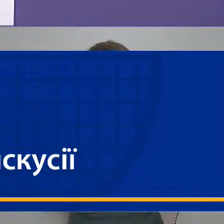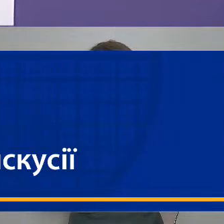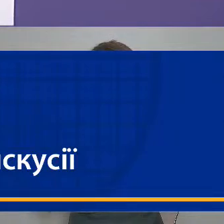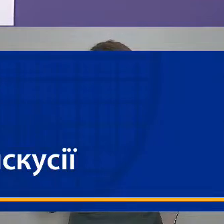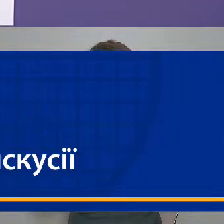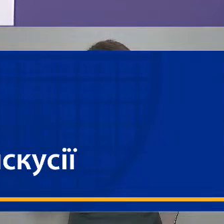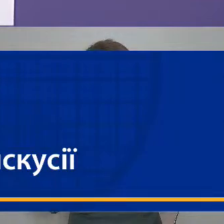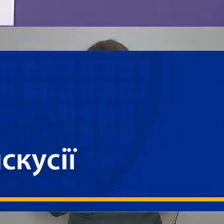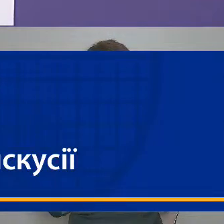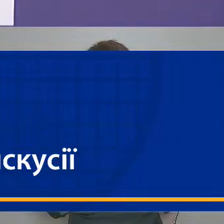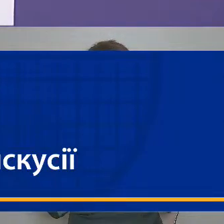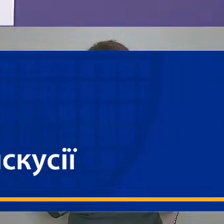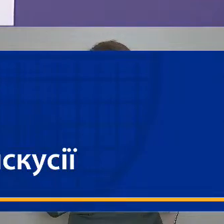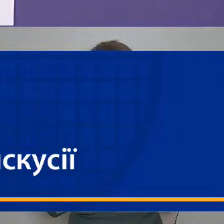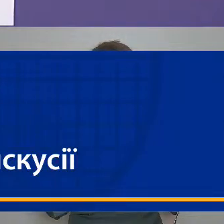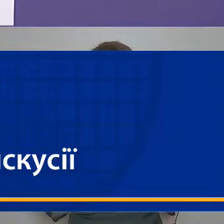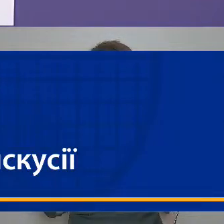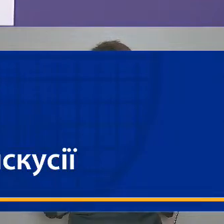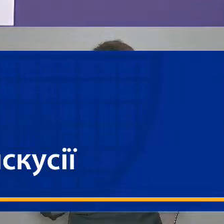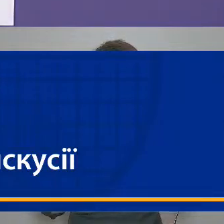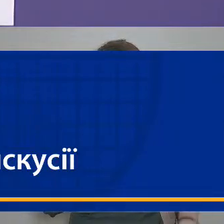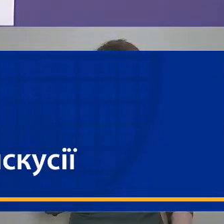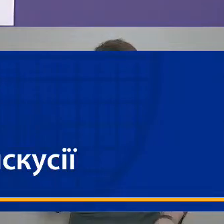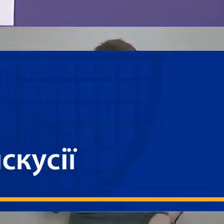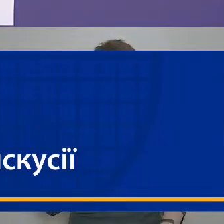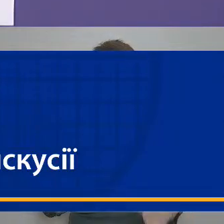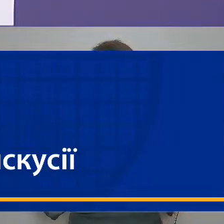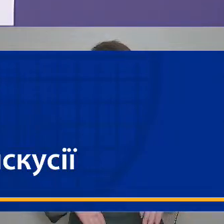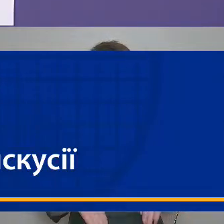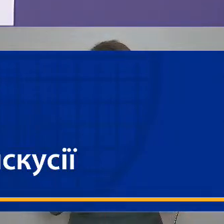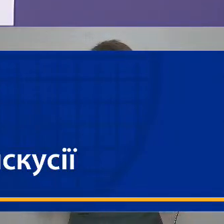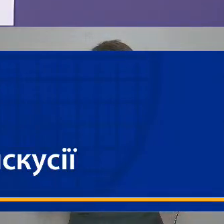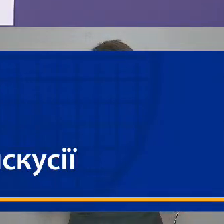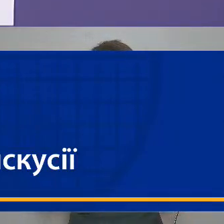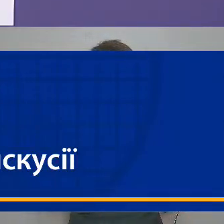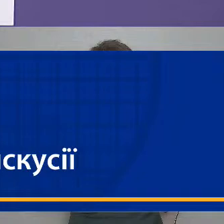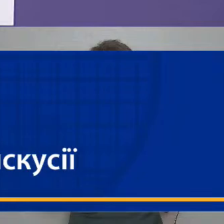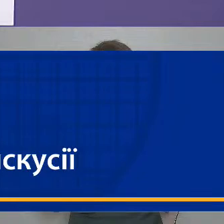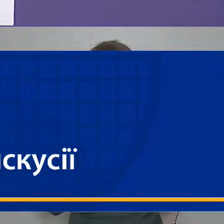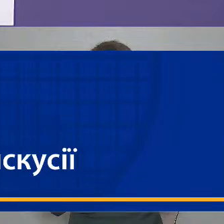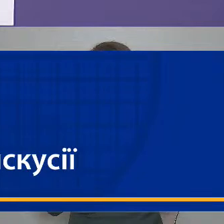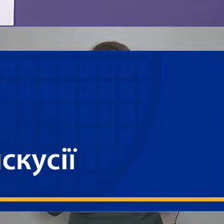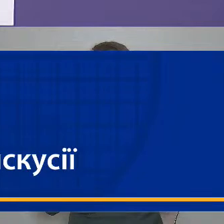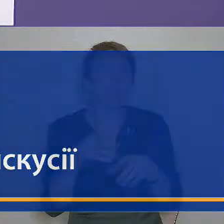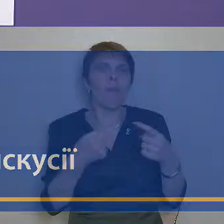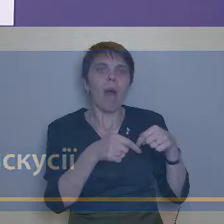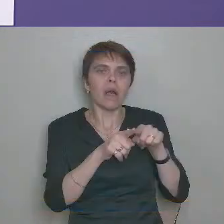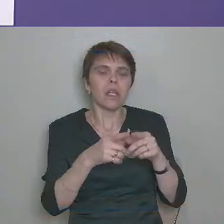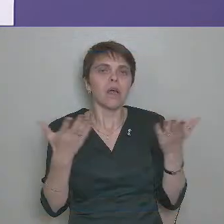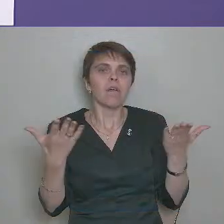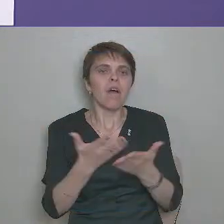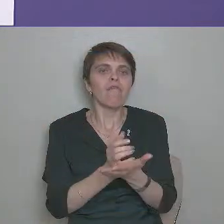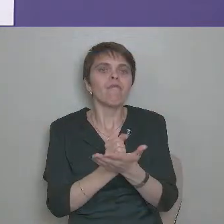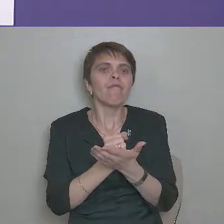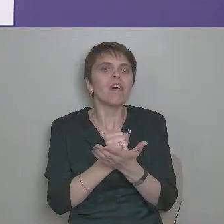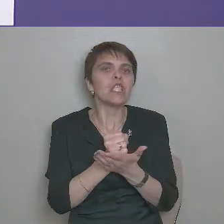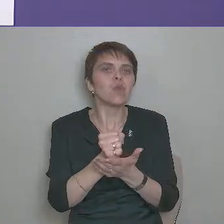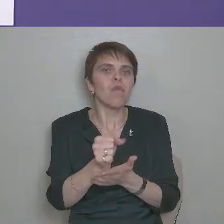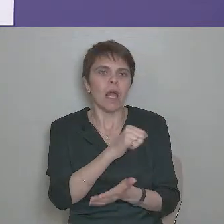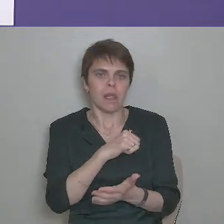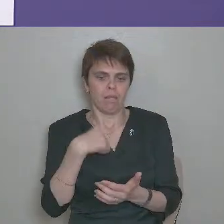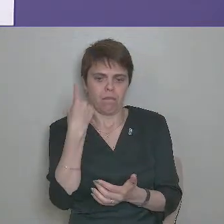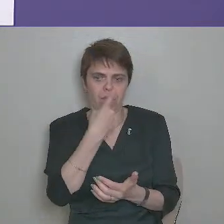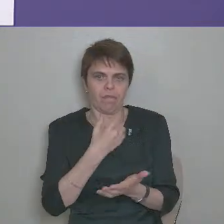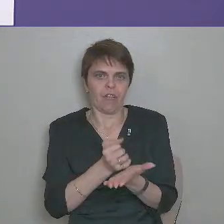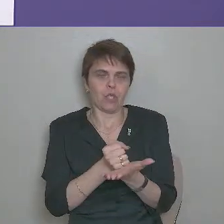hierarchy of the party organizations is concerned. It could start from the bottom and up to the central, to the top, to the central branch of the